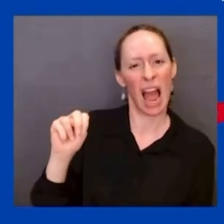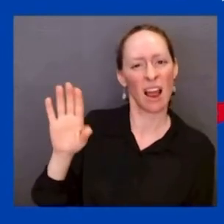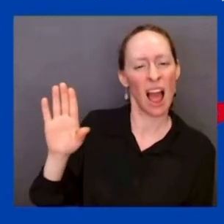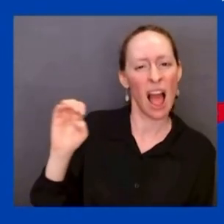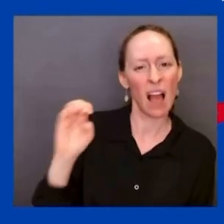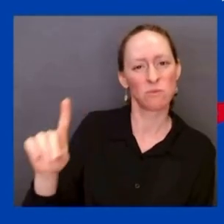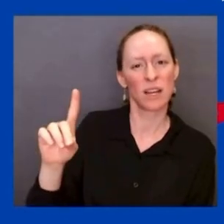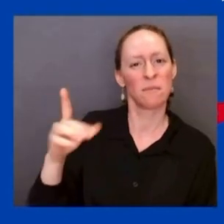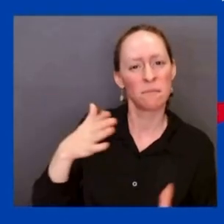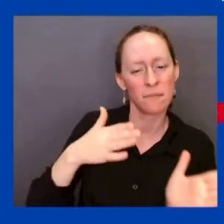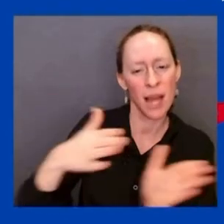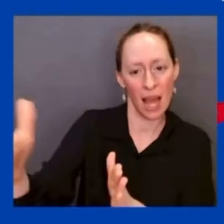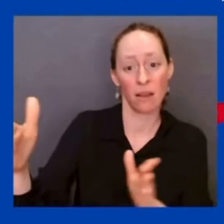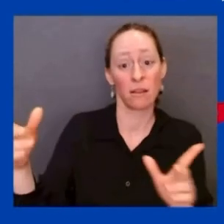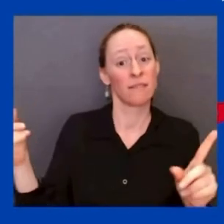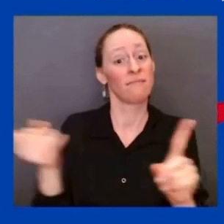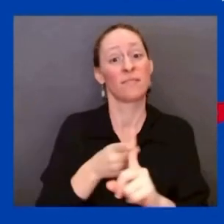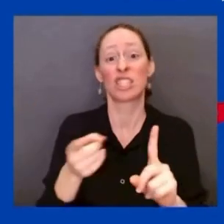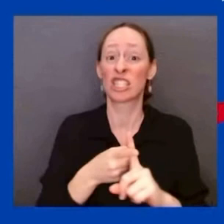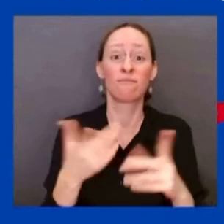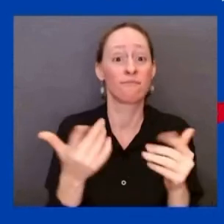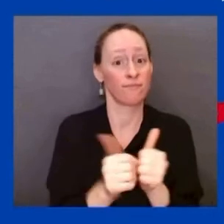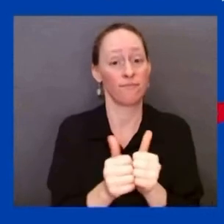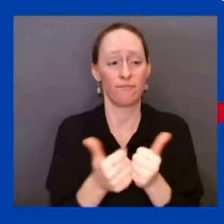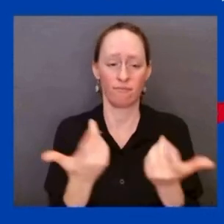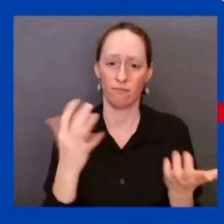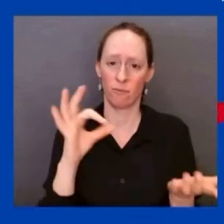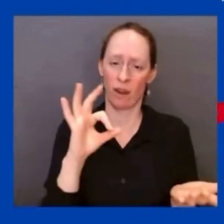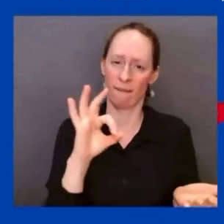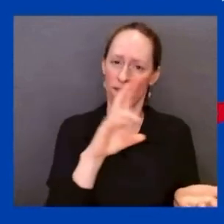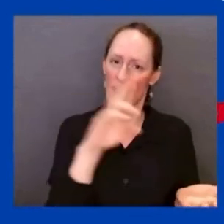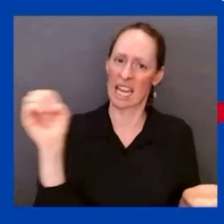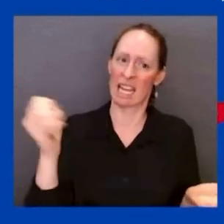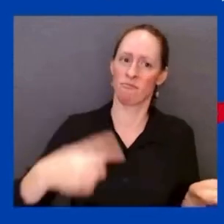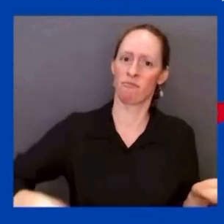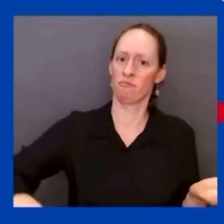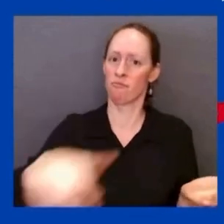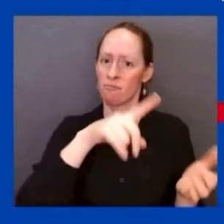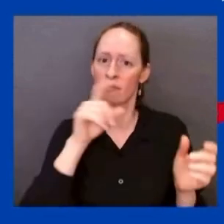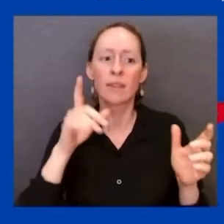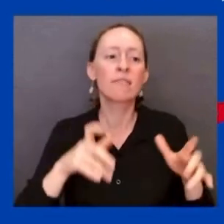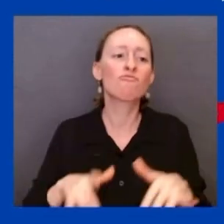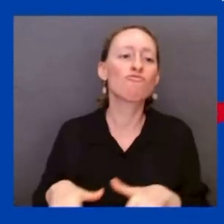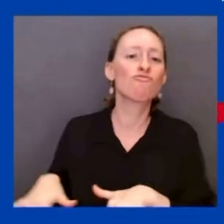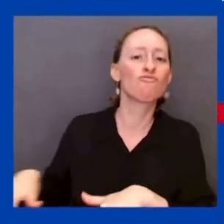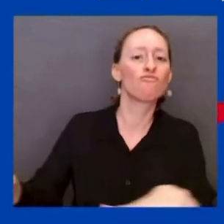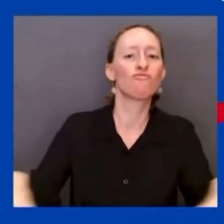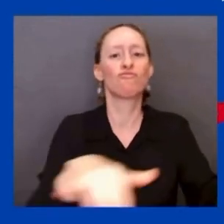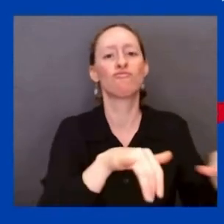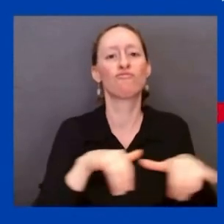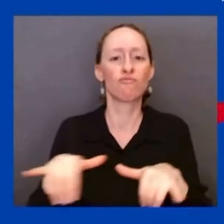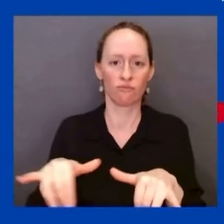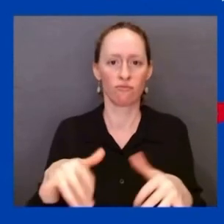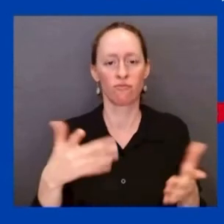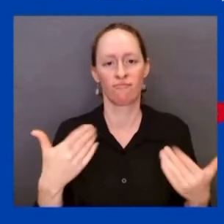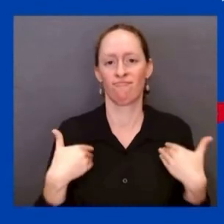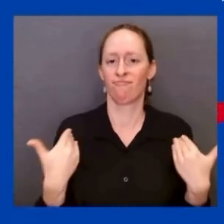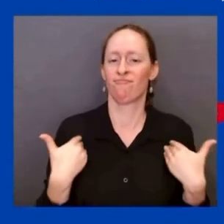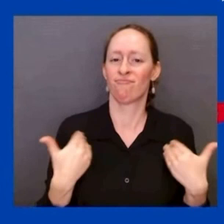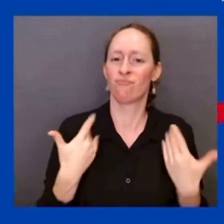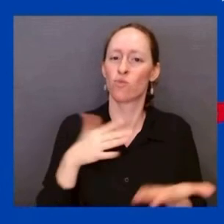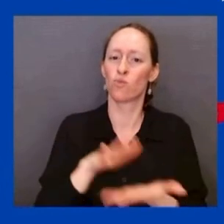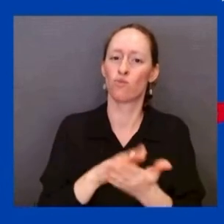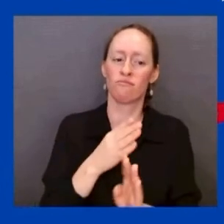quality, universal, totally, preschool, and creates a kindergarten through 12th grade experience